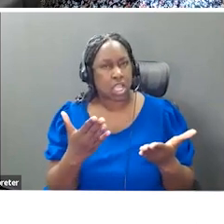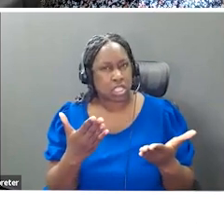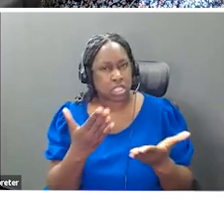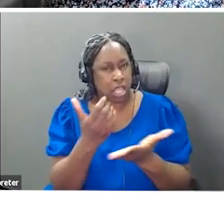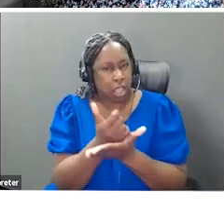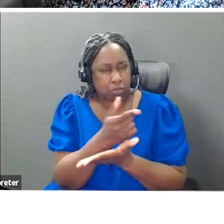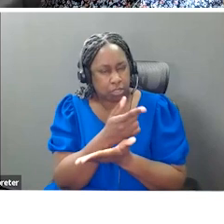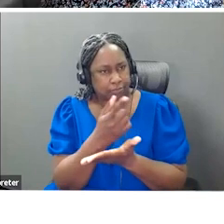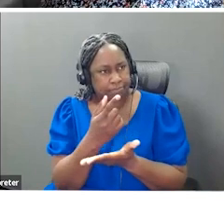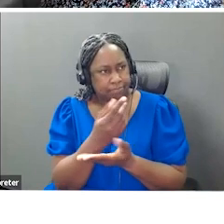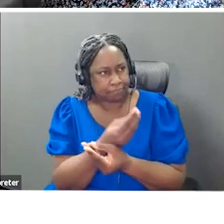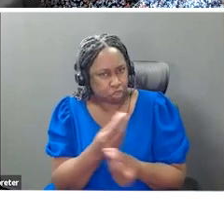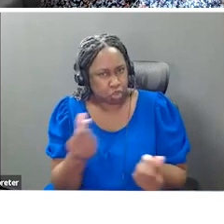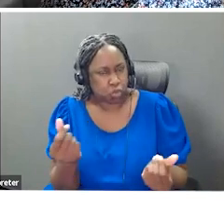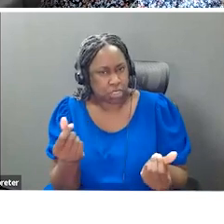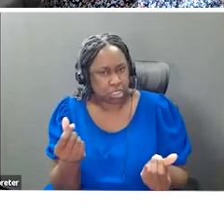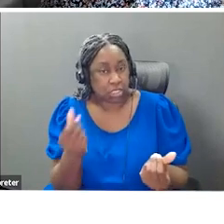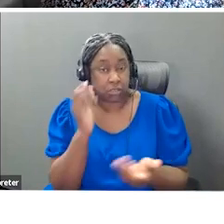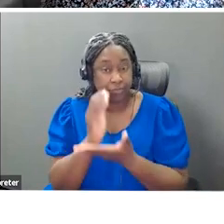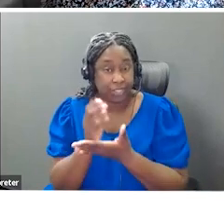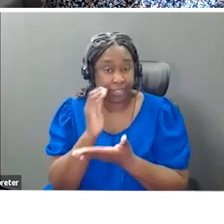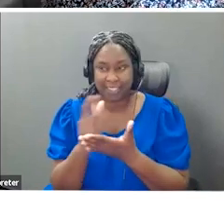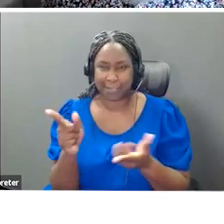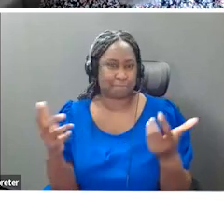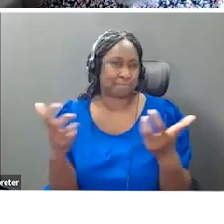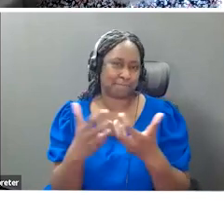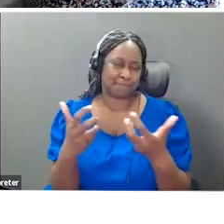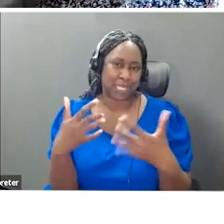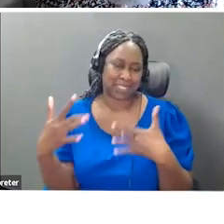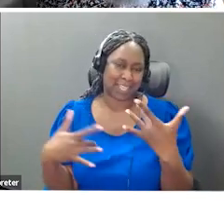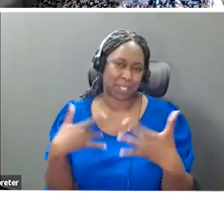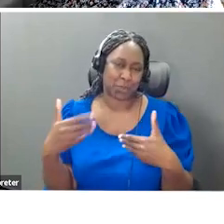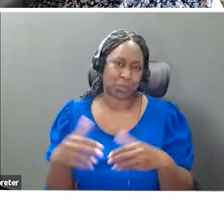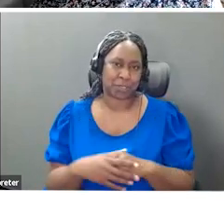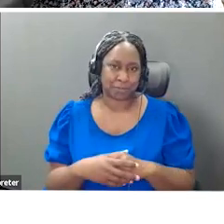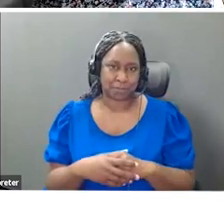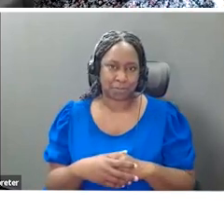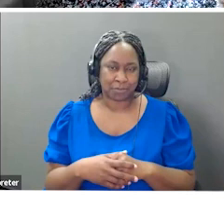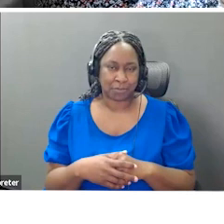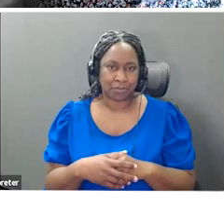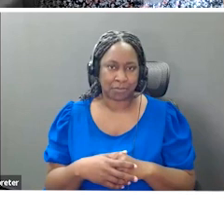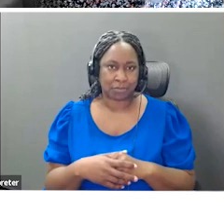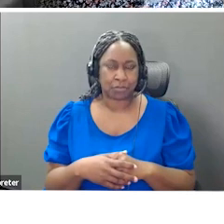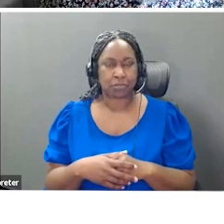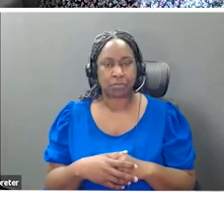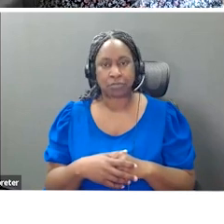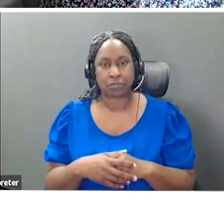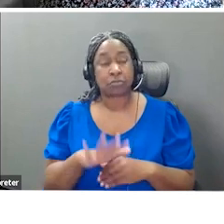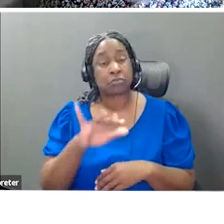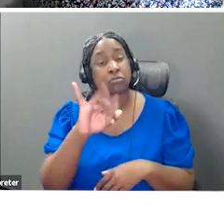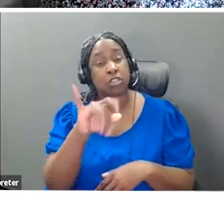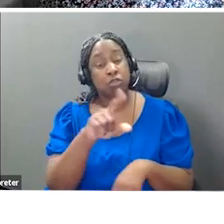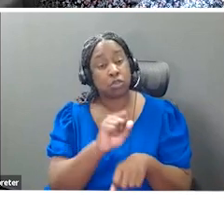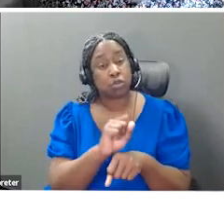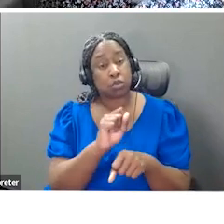positive nature of all the photos that we selected really align with that. So that was really exciting. And so for if you work in a